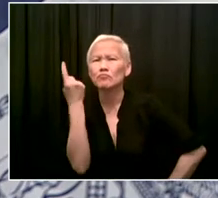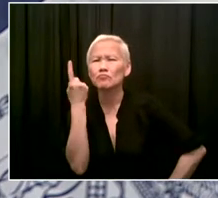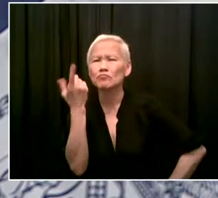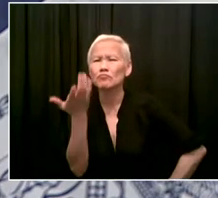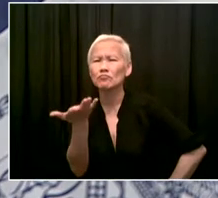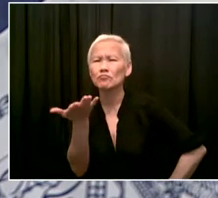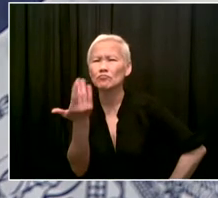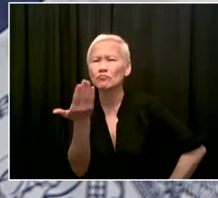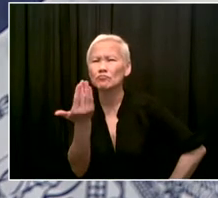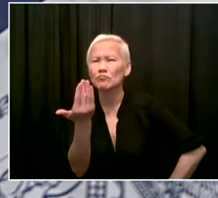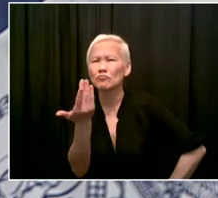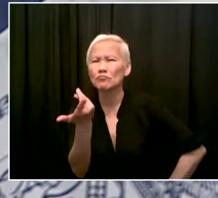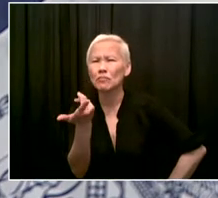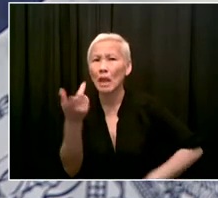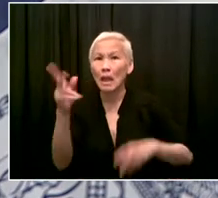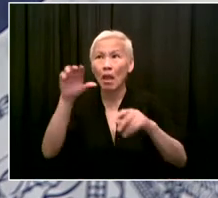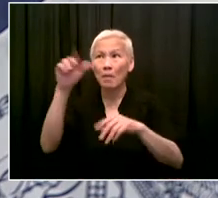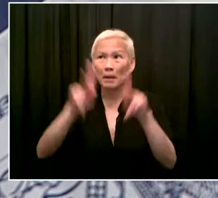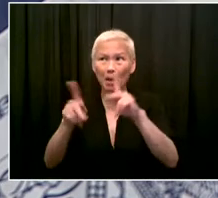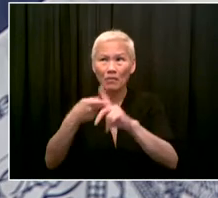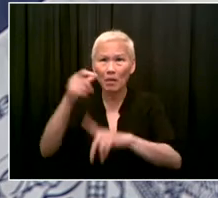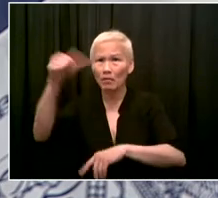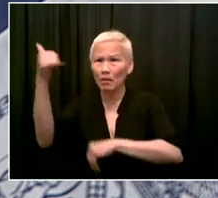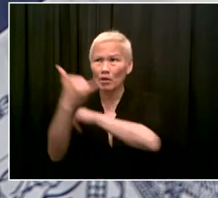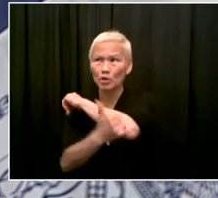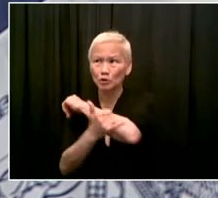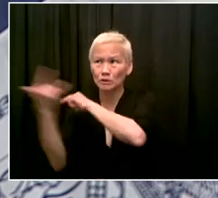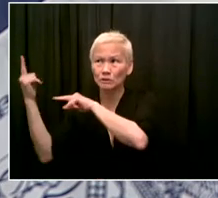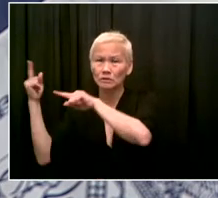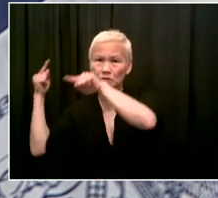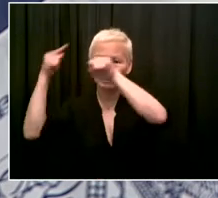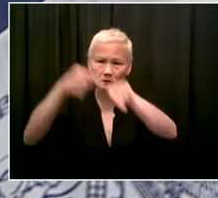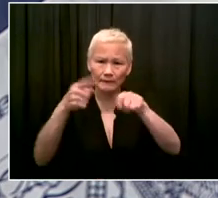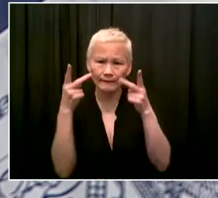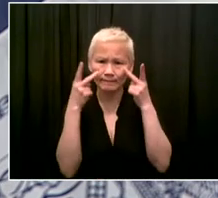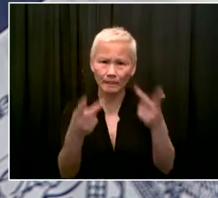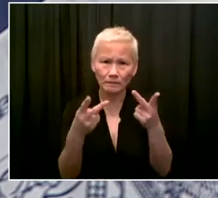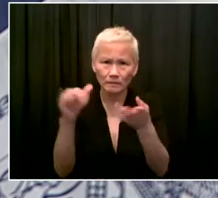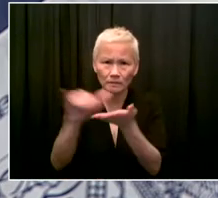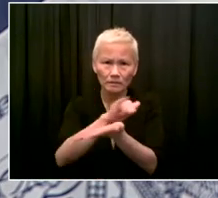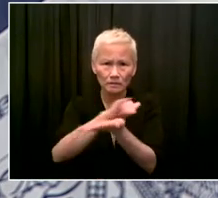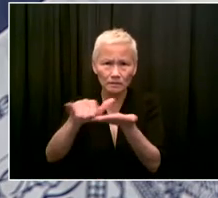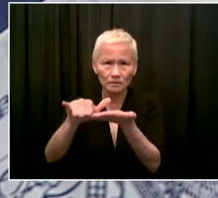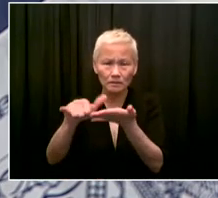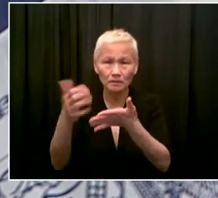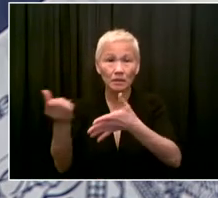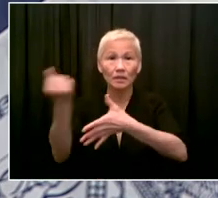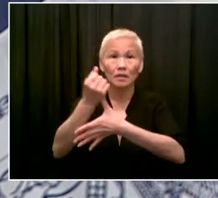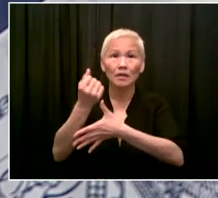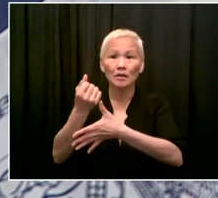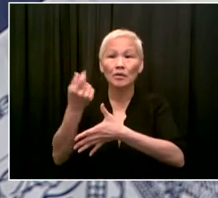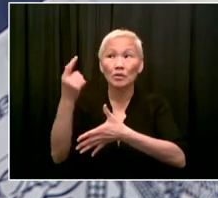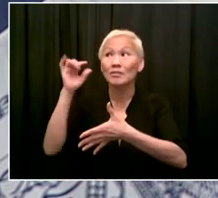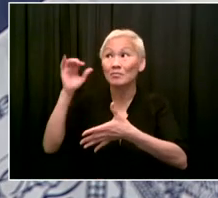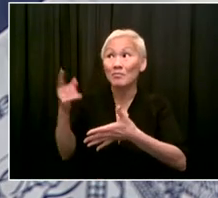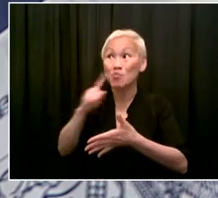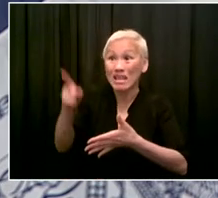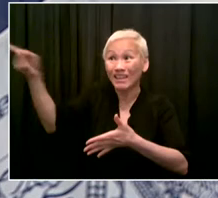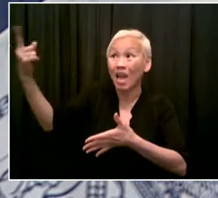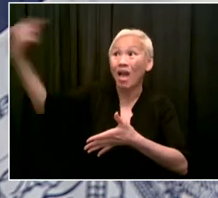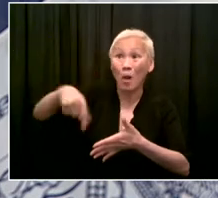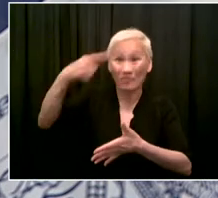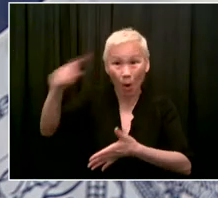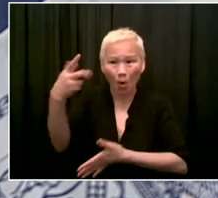are traveling here primarily to get the vaccine. And again, if you could just confirm, do you know whether the